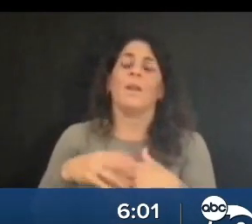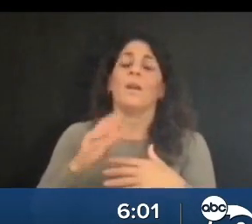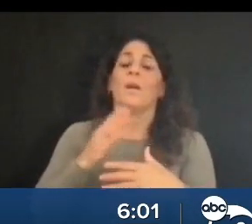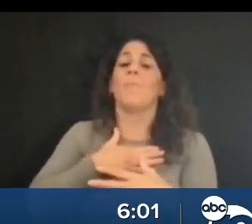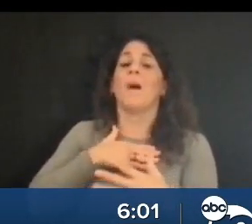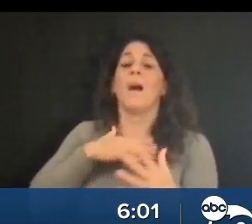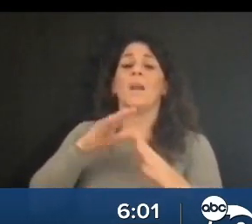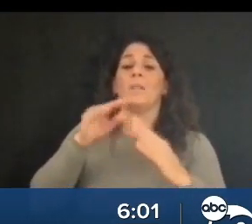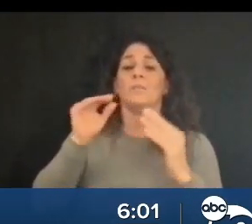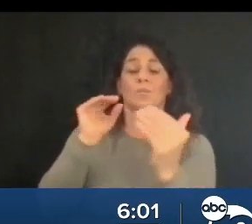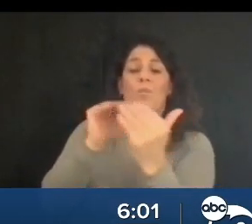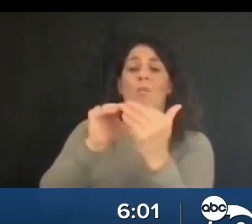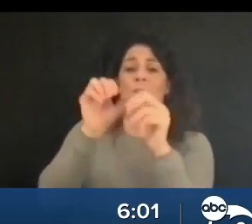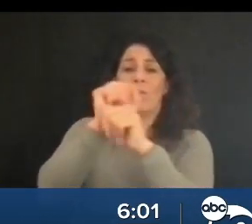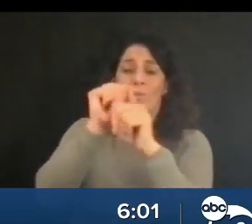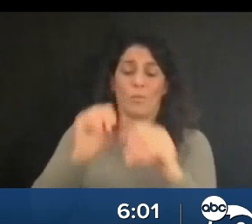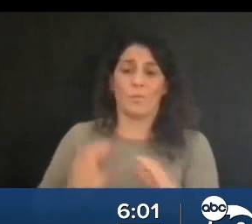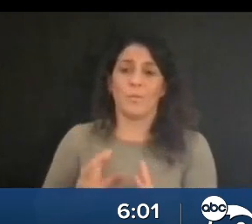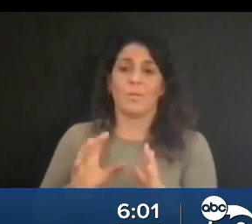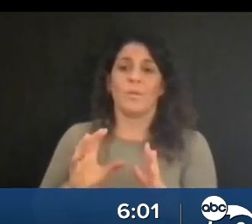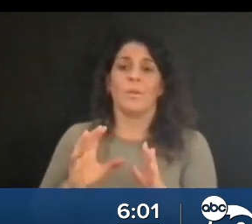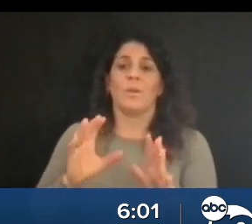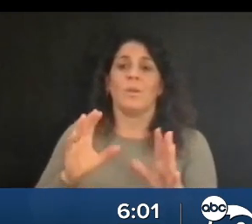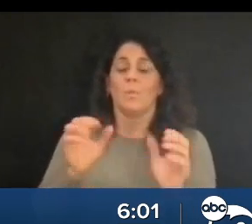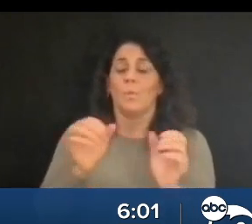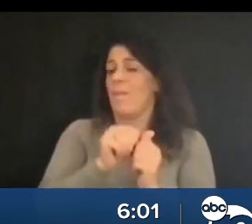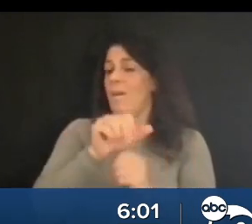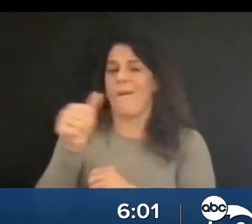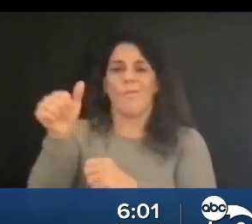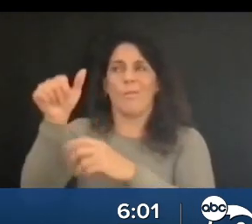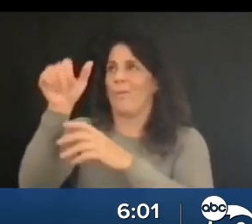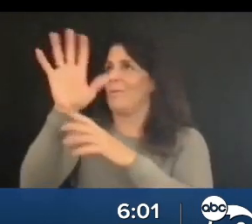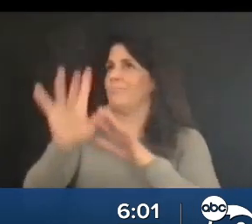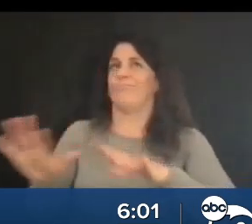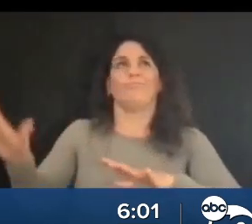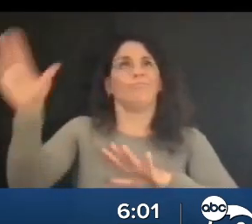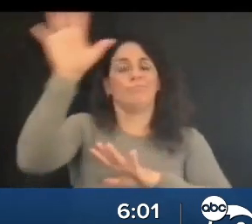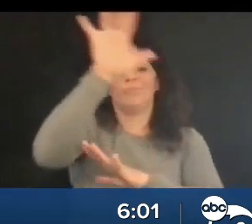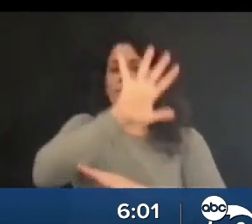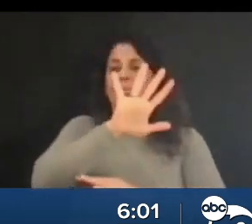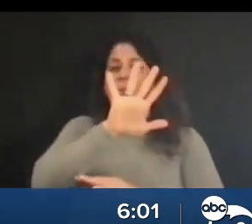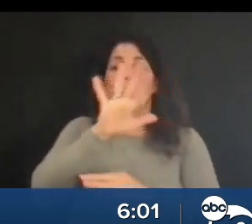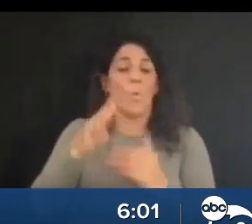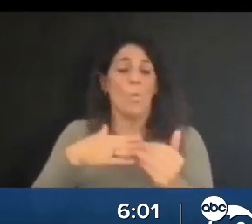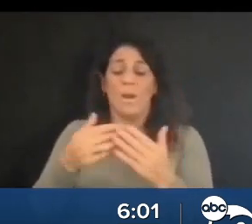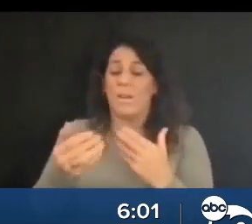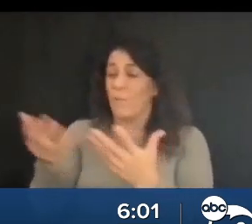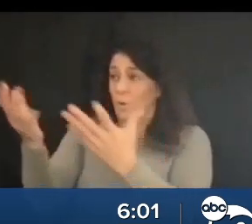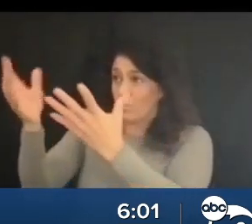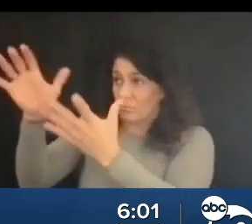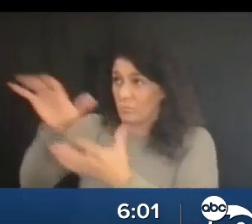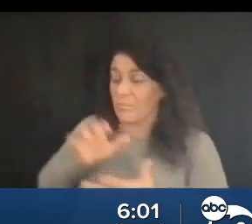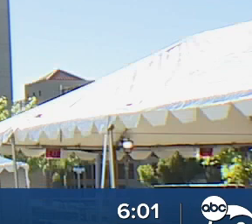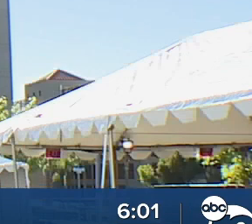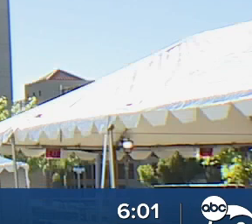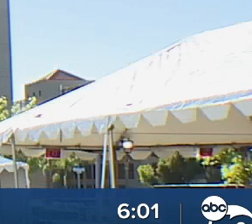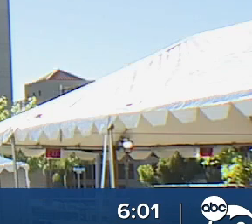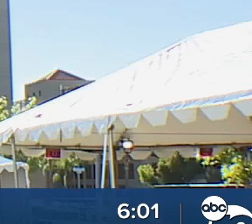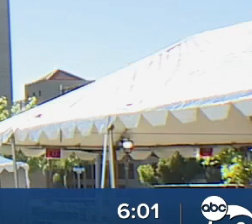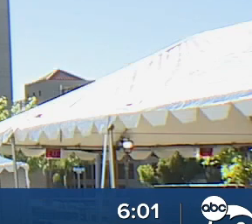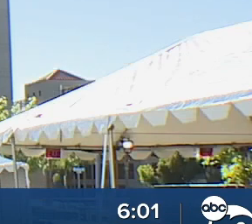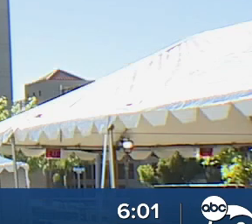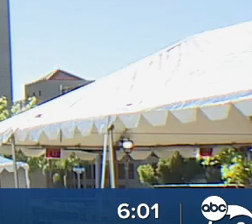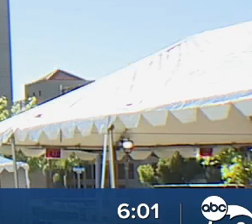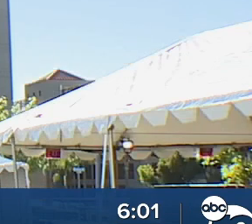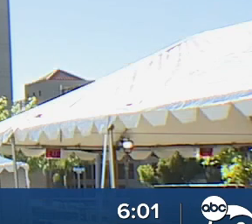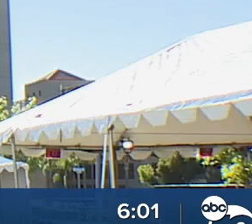other jurisdictions in saying that whatever we have is simply not enough. We have built